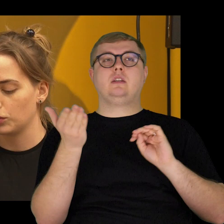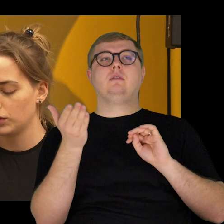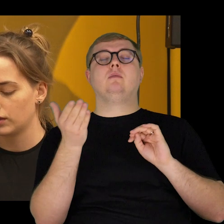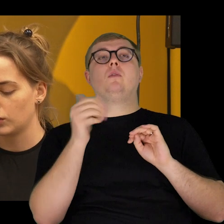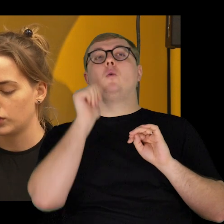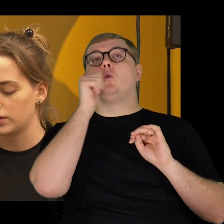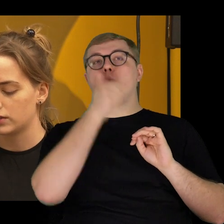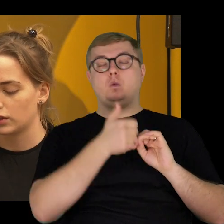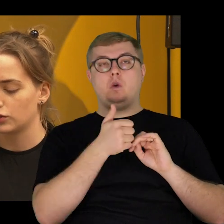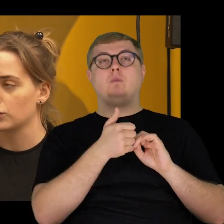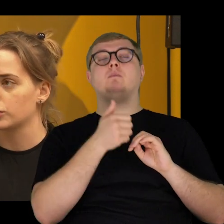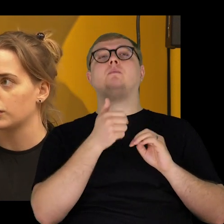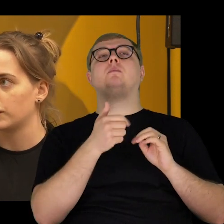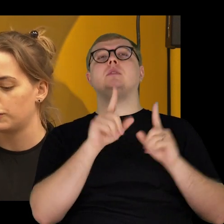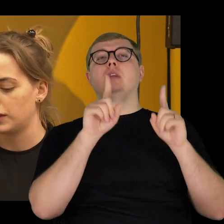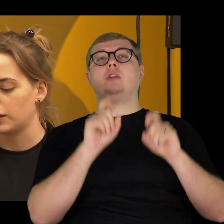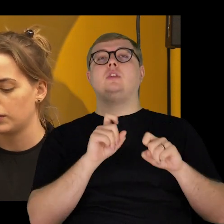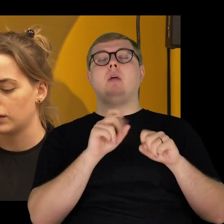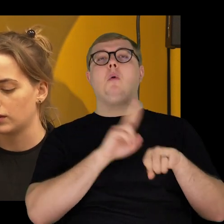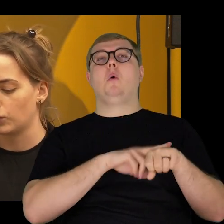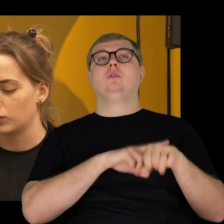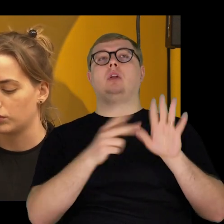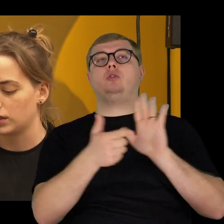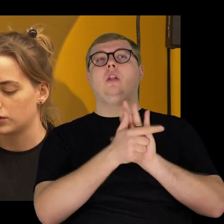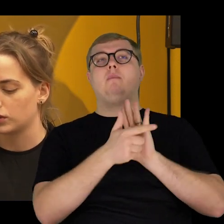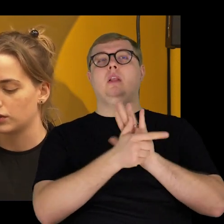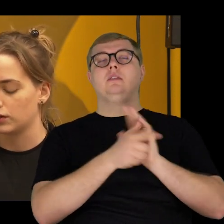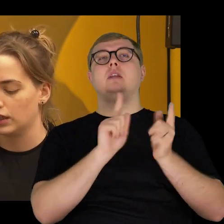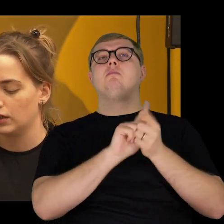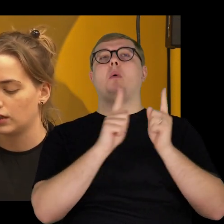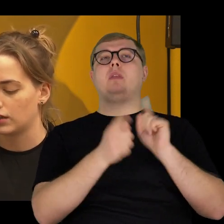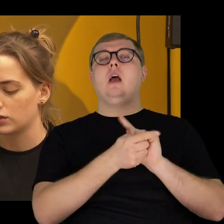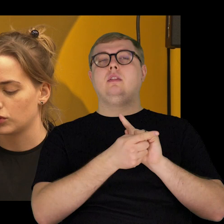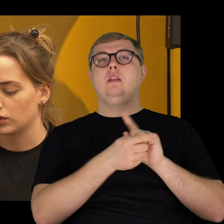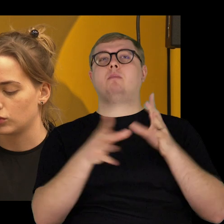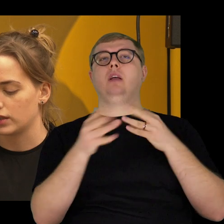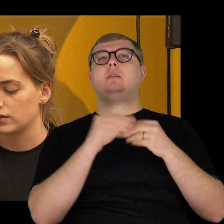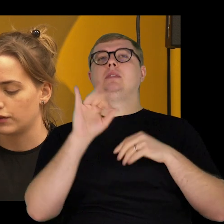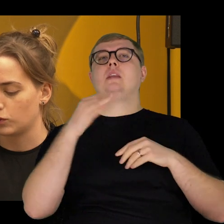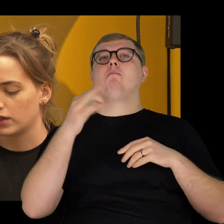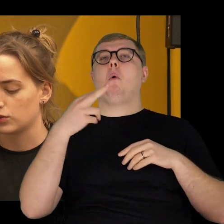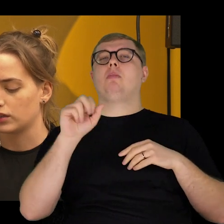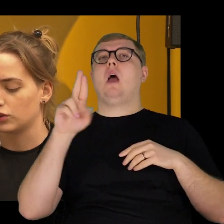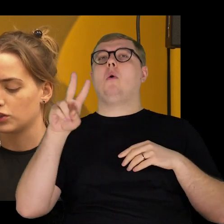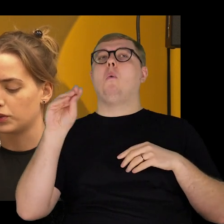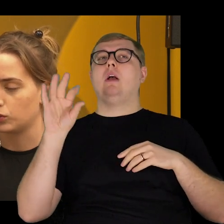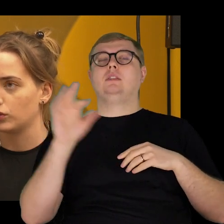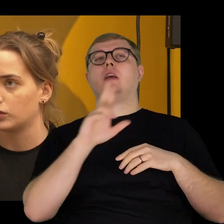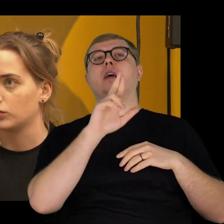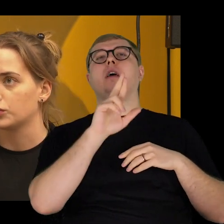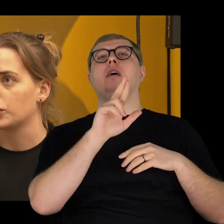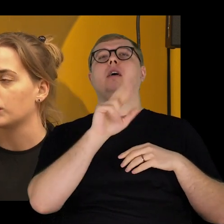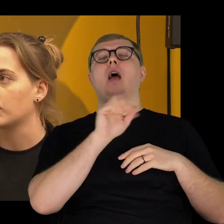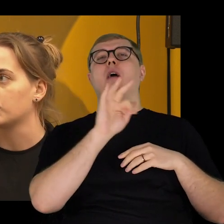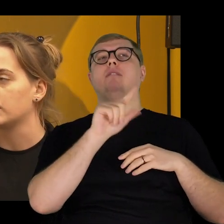tomorrow. We start also at 5 p.m. We will meet with Simone Rueß, Rafał Mazur, and Tomasz Padło, and